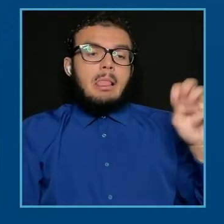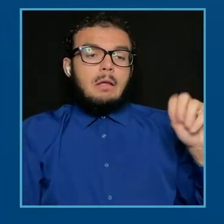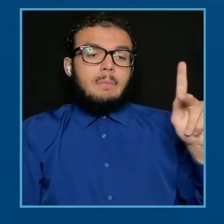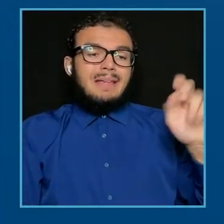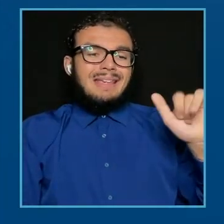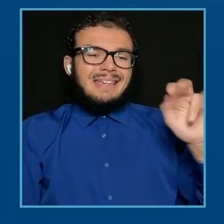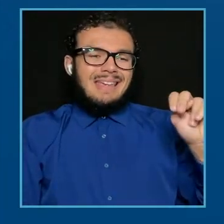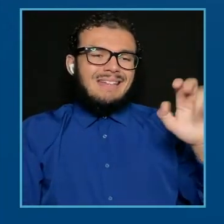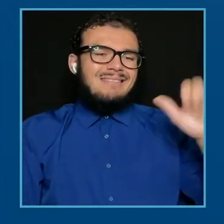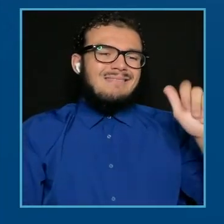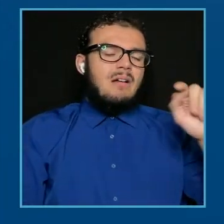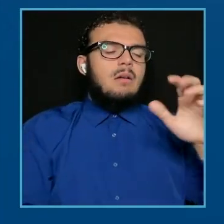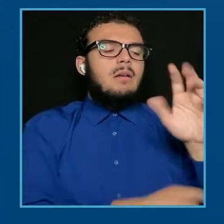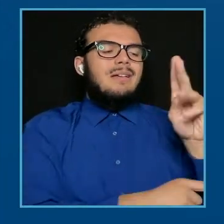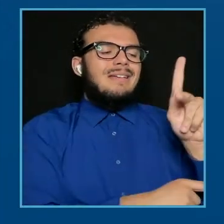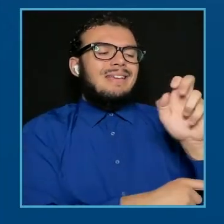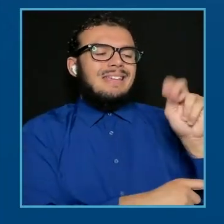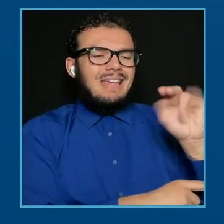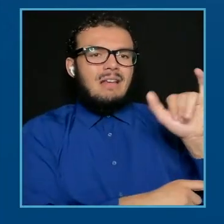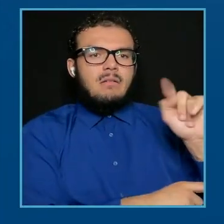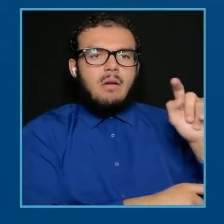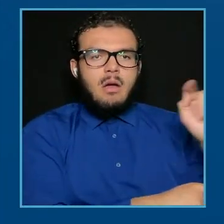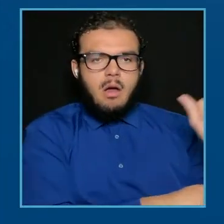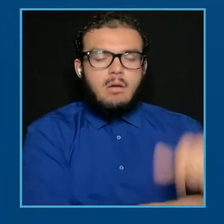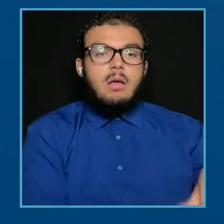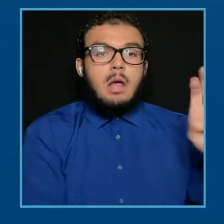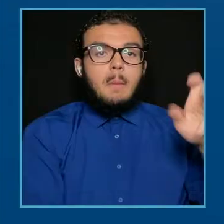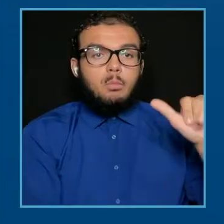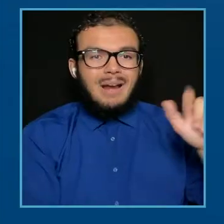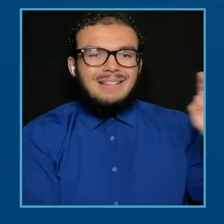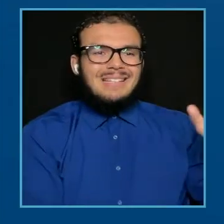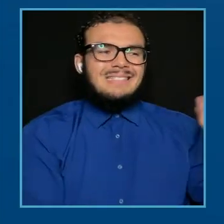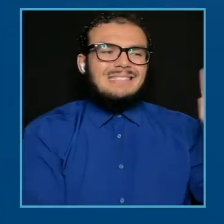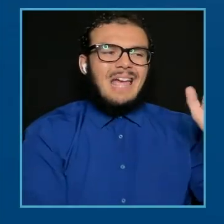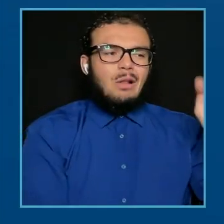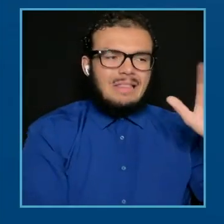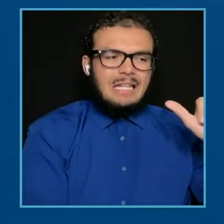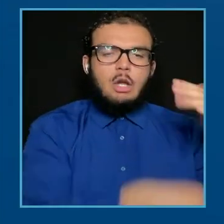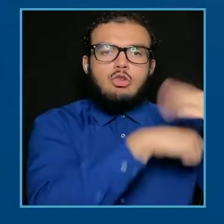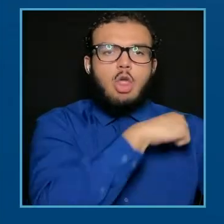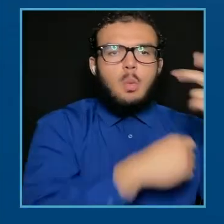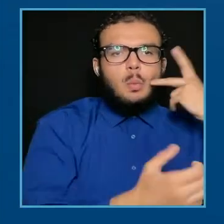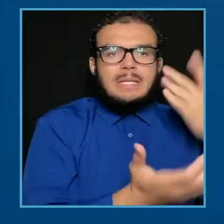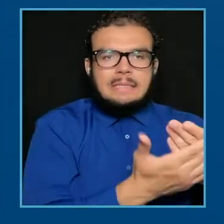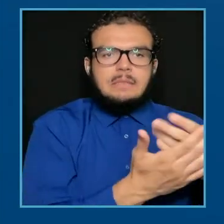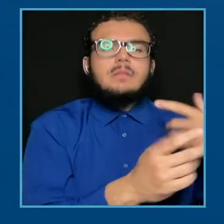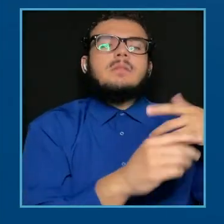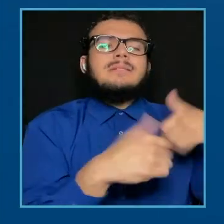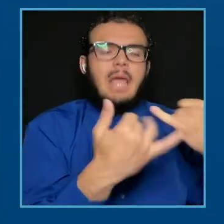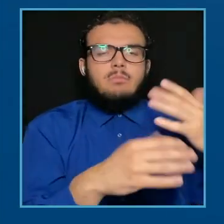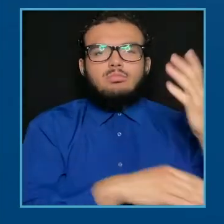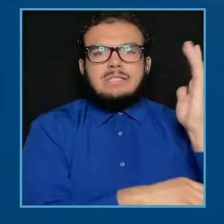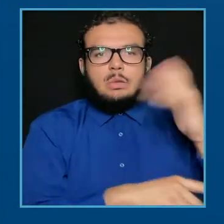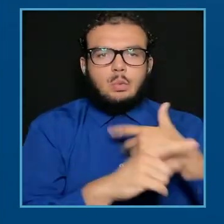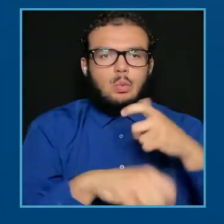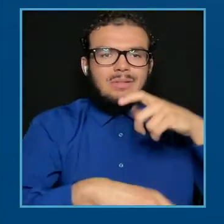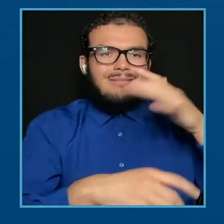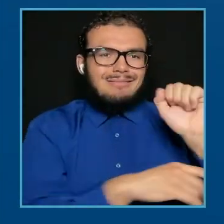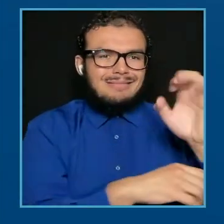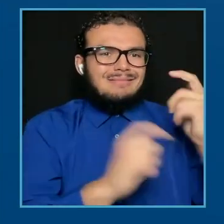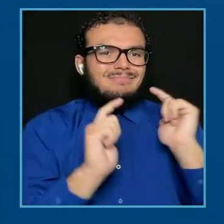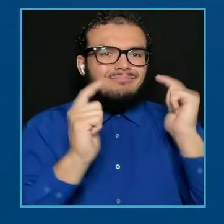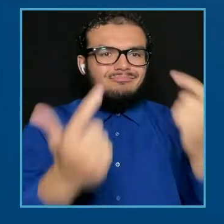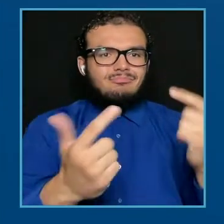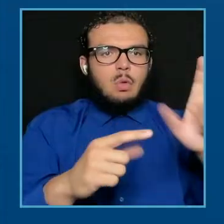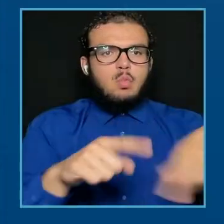have informed us of a witness, Bradley Townley. You are recognized to present your case, and the time clock will begin once you